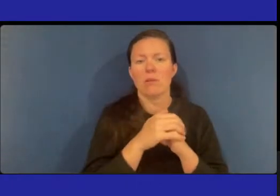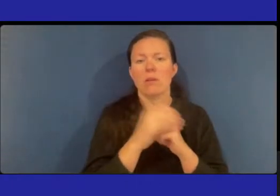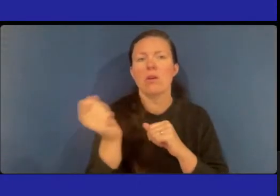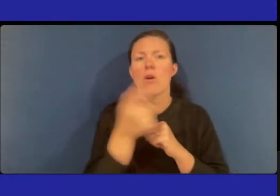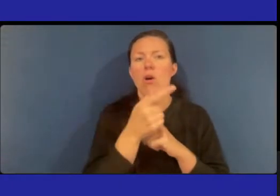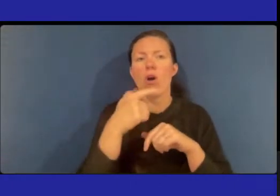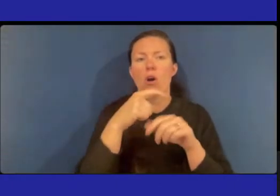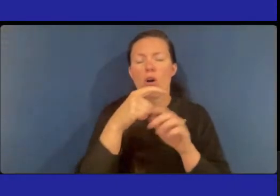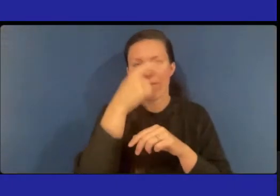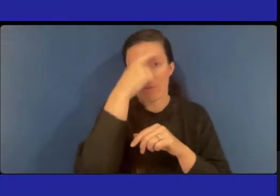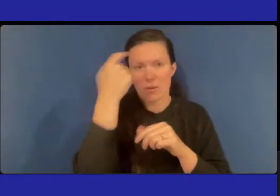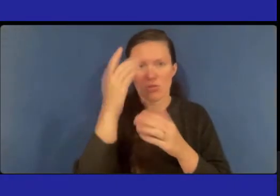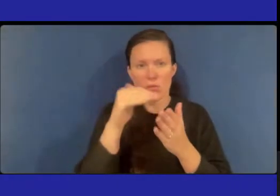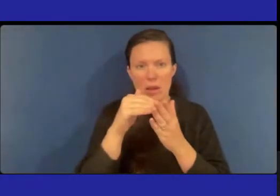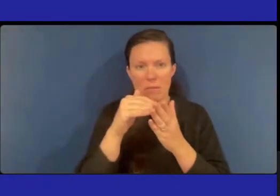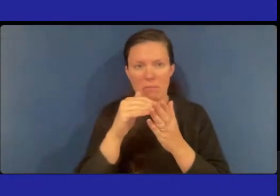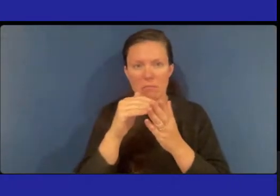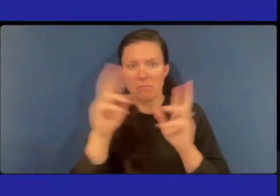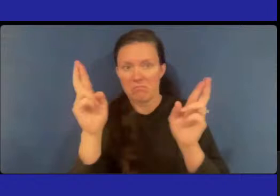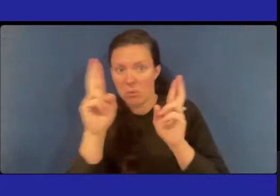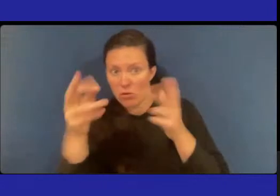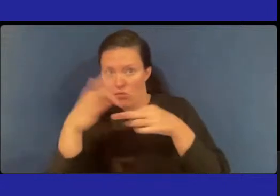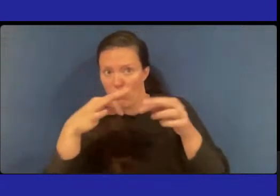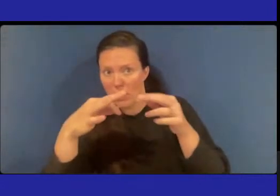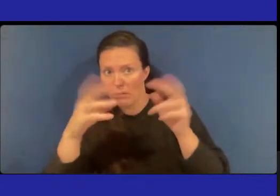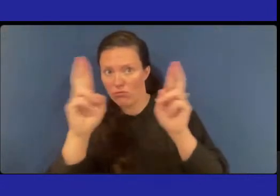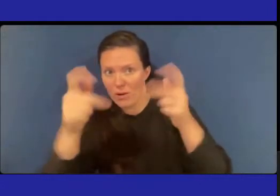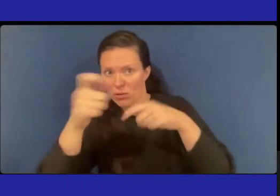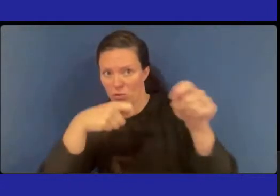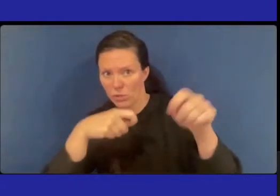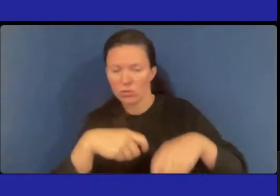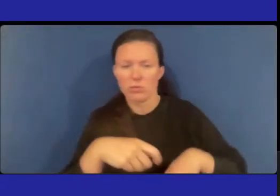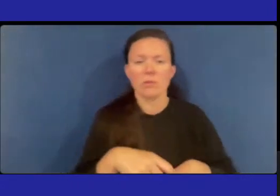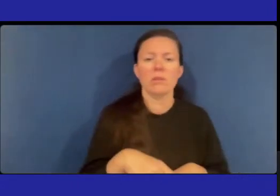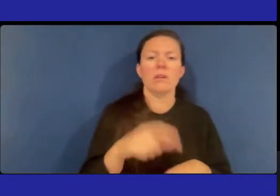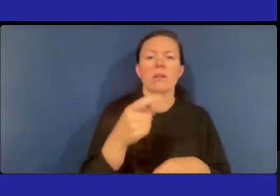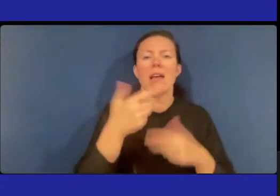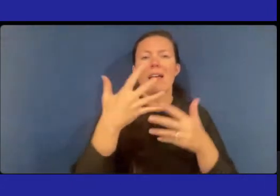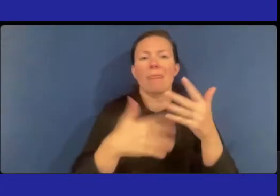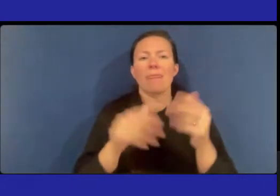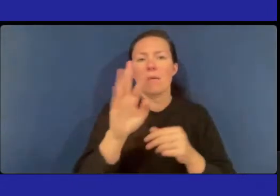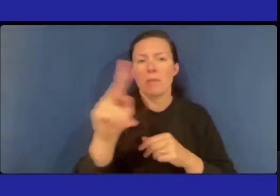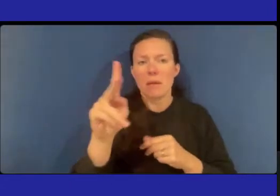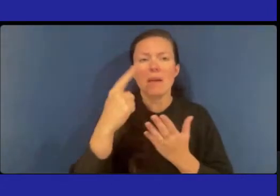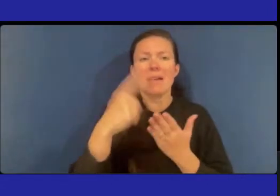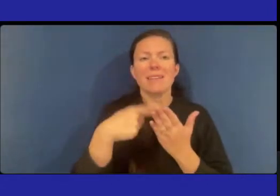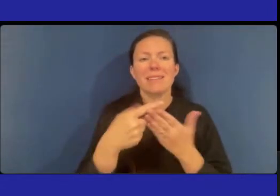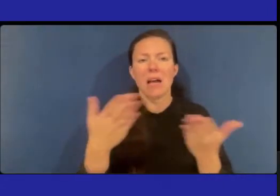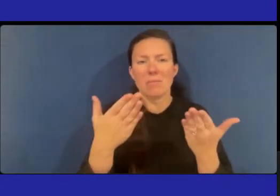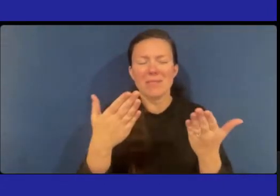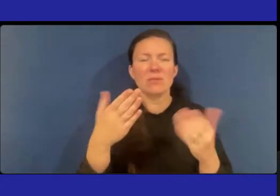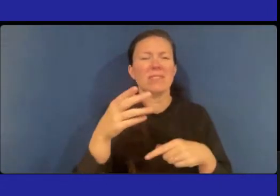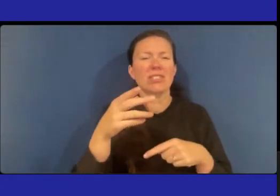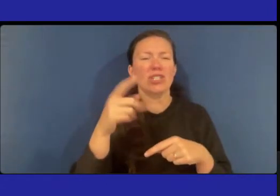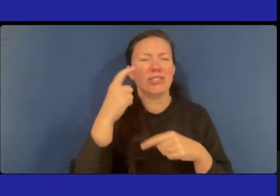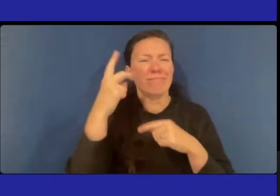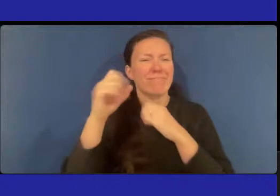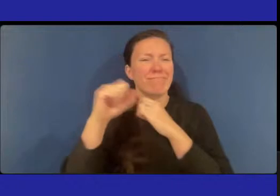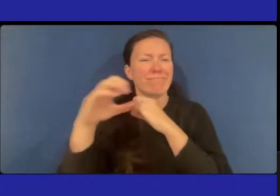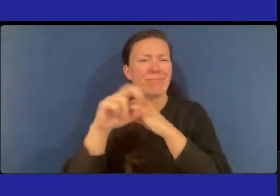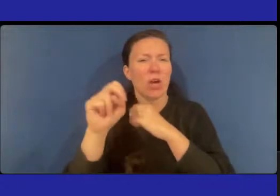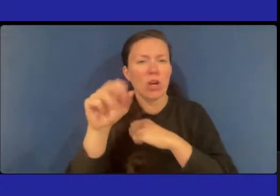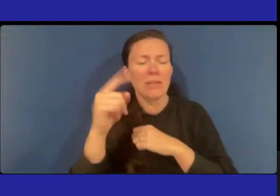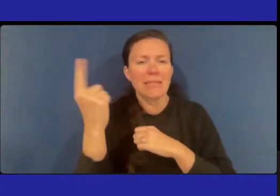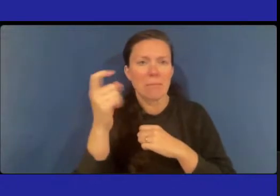the operating room is available not in 15 minutes, but in 5 seconds. The blood bank, sometimes you hear on TV that, some terrible thing